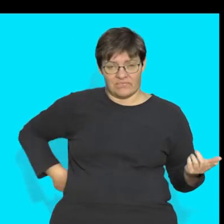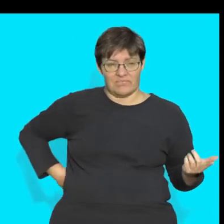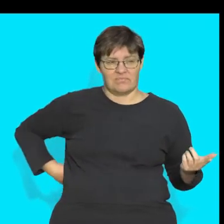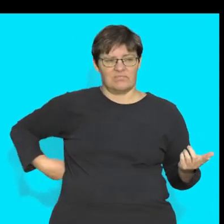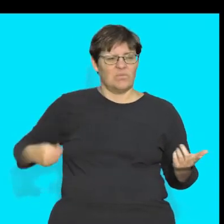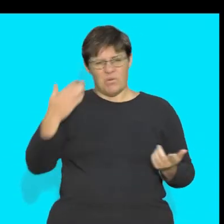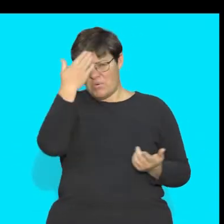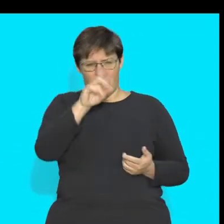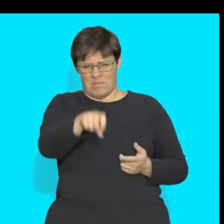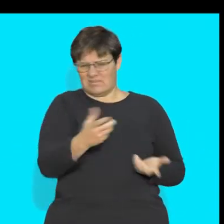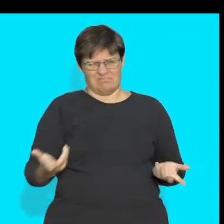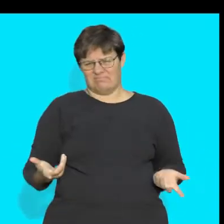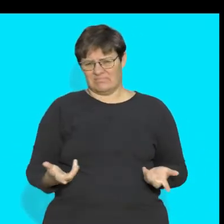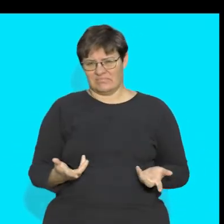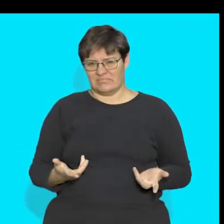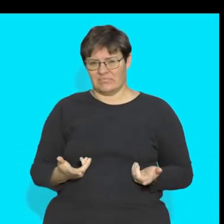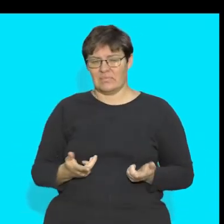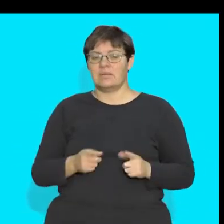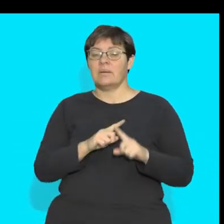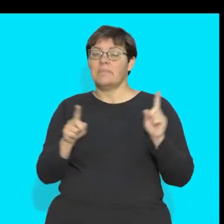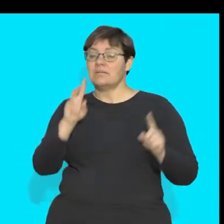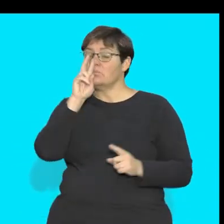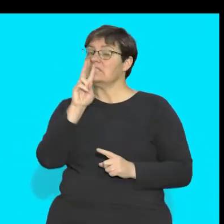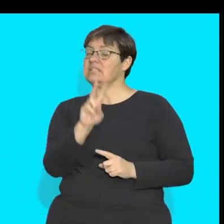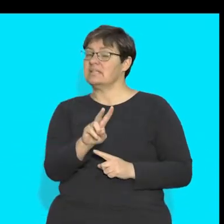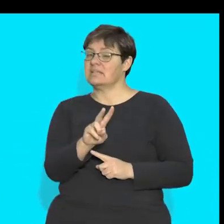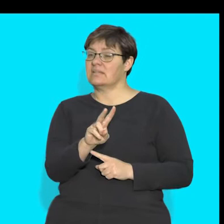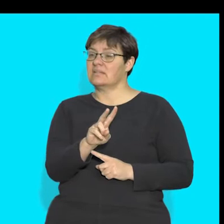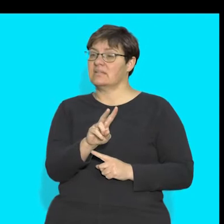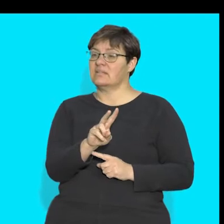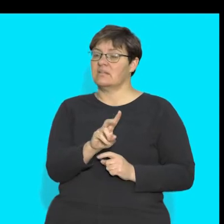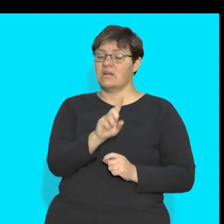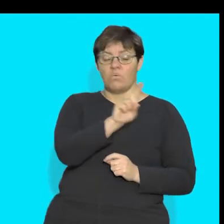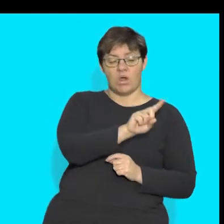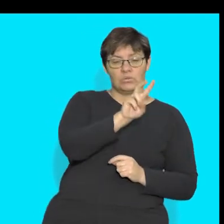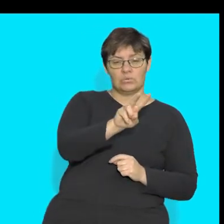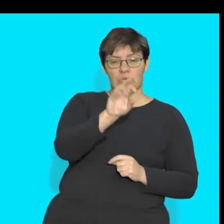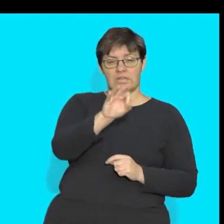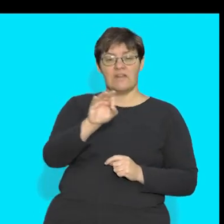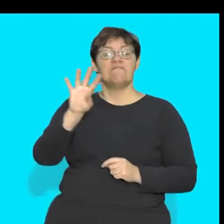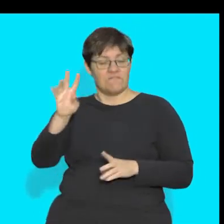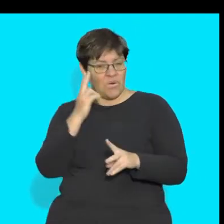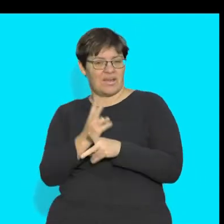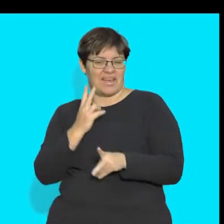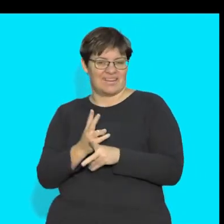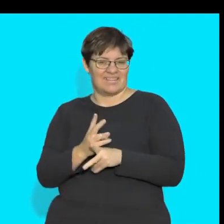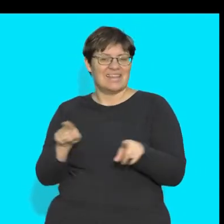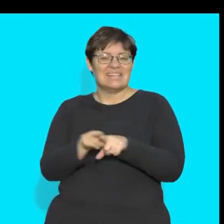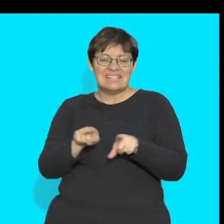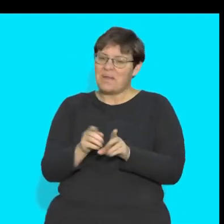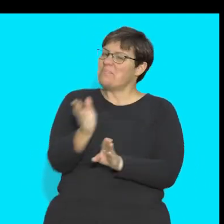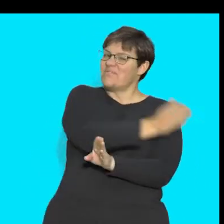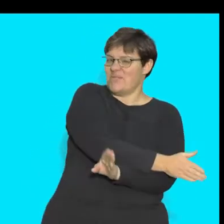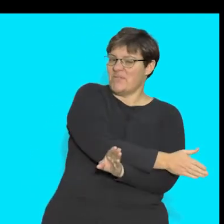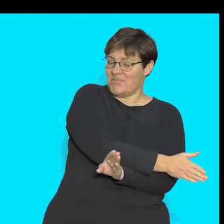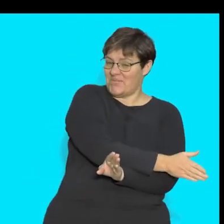All right, you don't need to know that. But you can see that I've got 1, 2, 3, 4 again, just like we